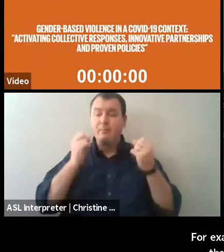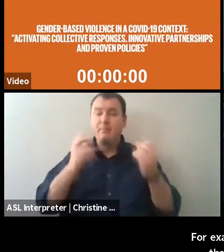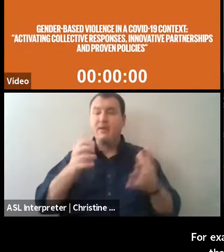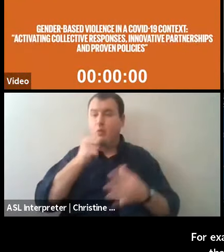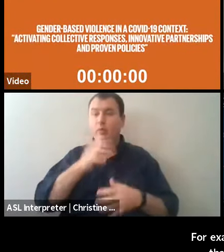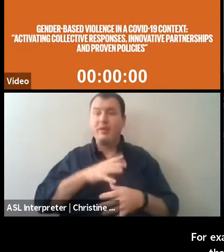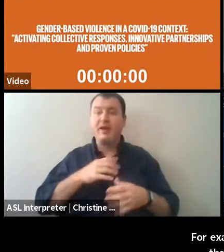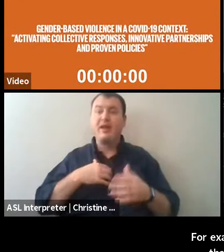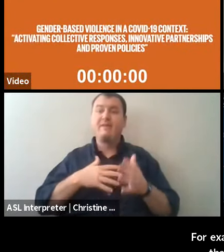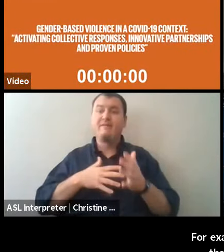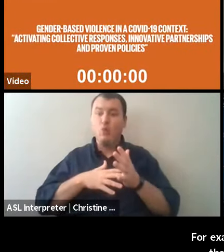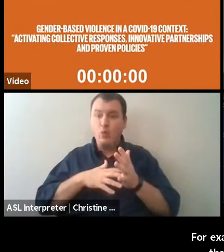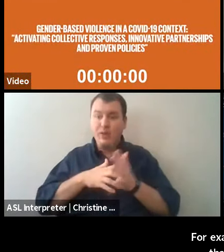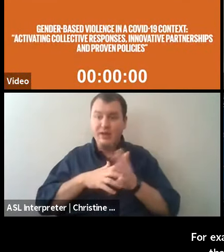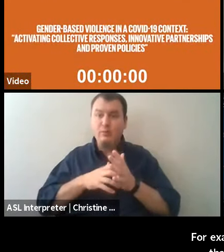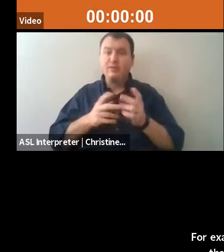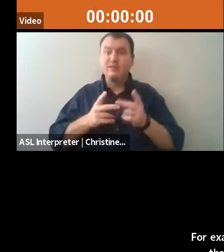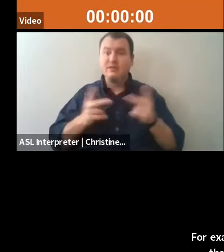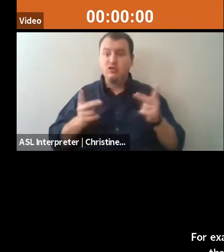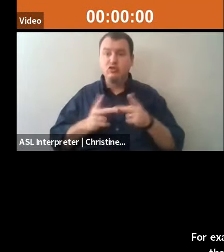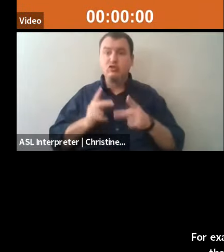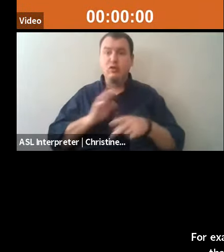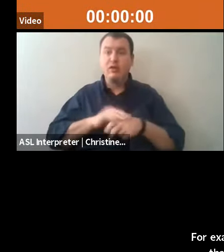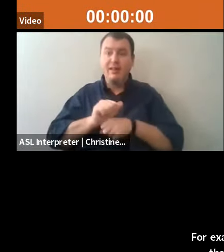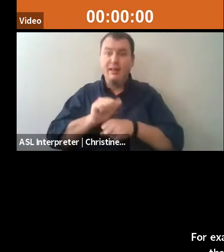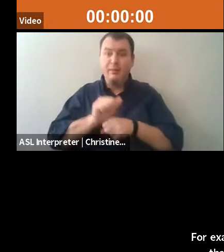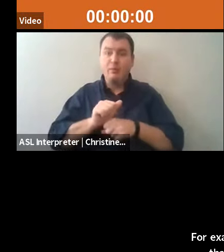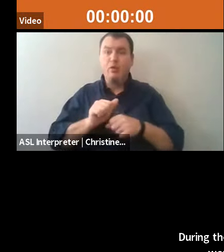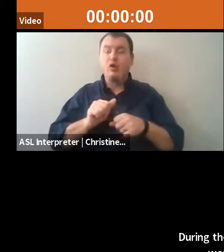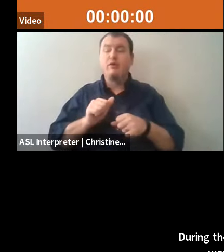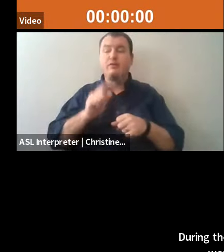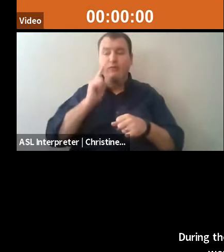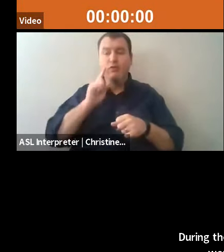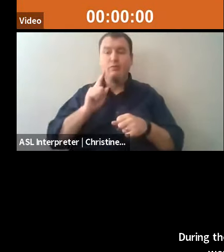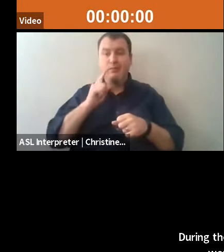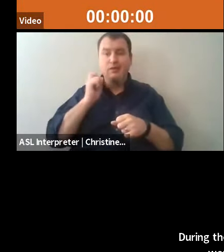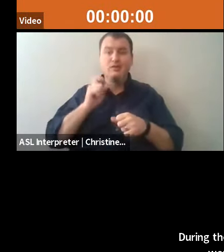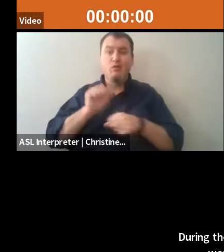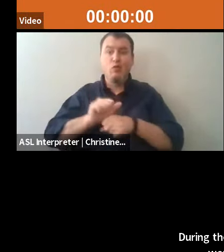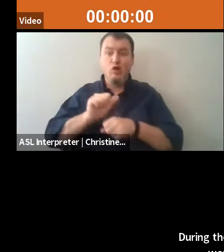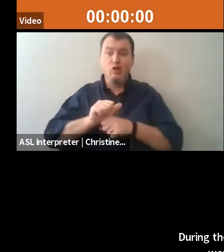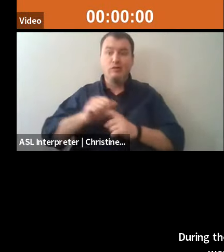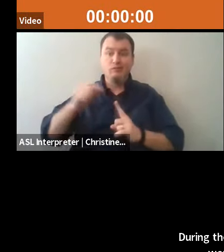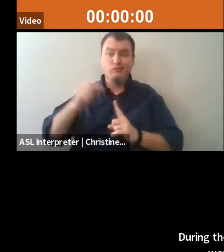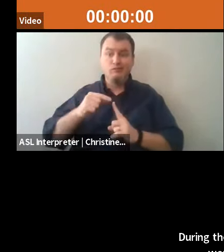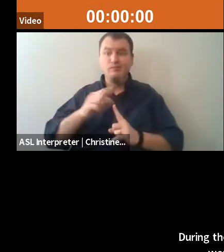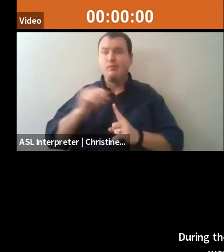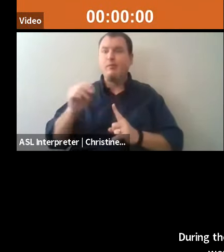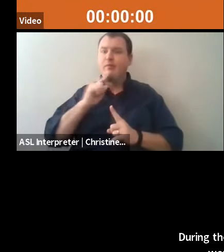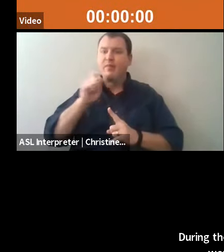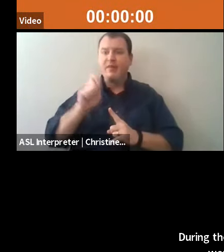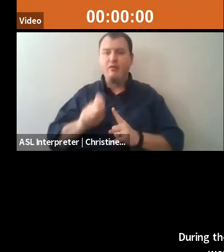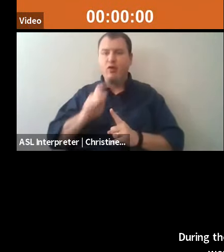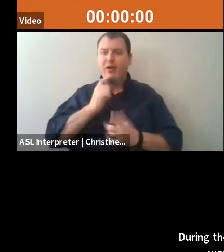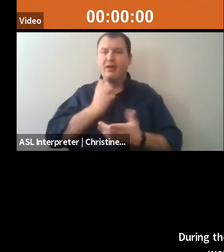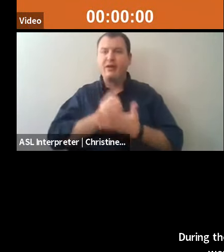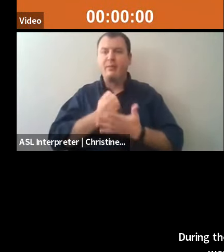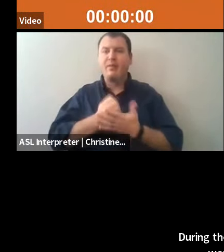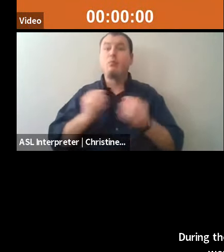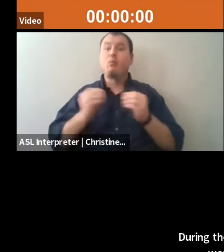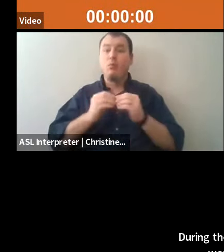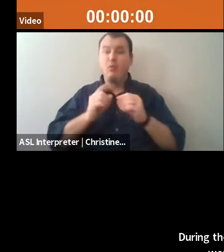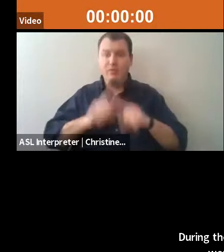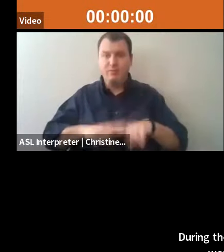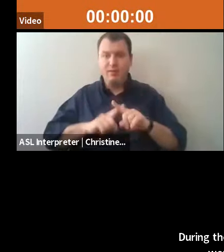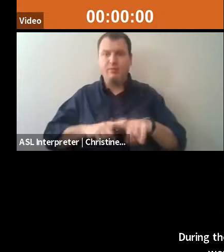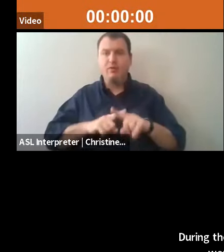have a weaker position on the labor market due to precarious work and therefore are economically more dependent on